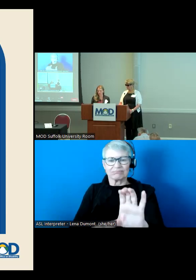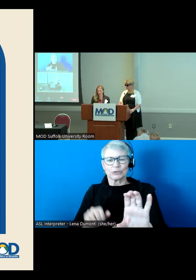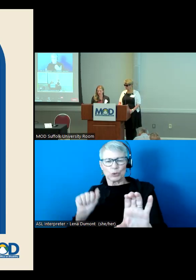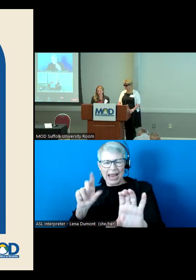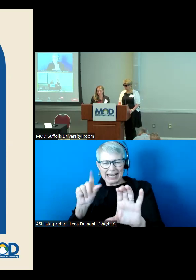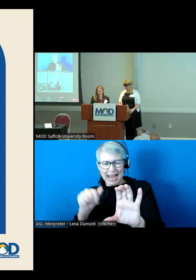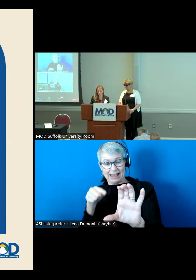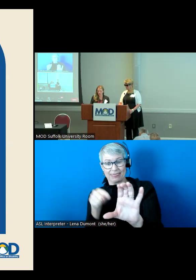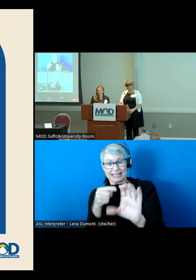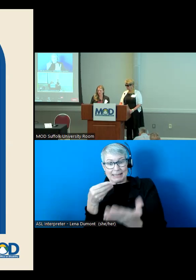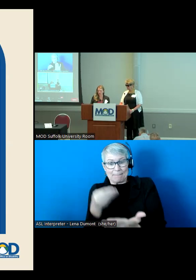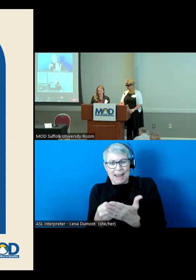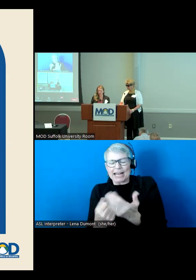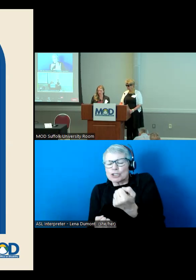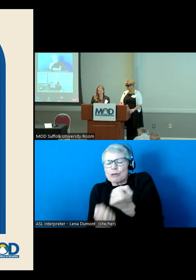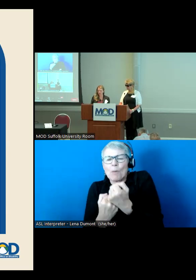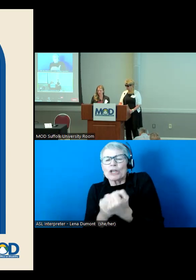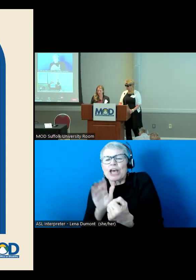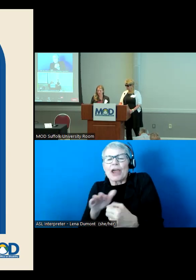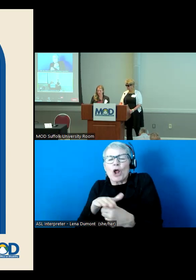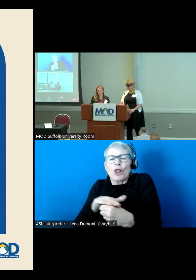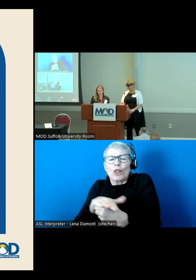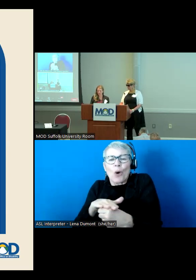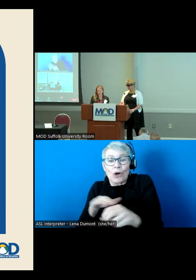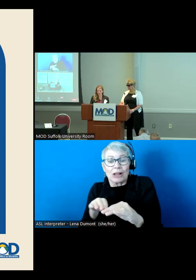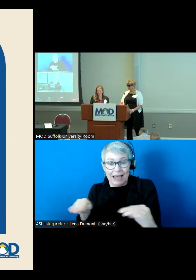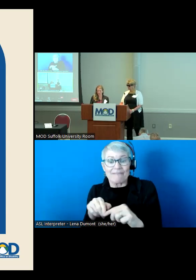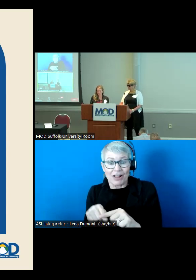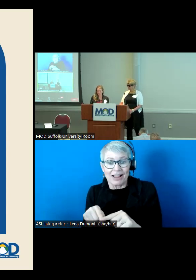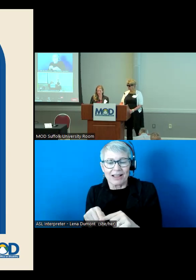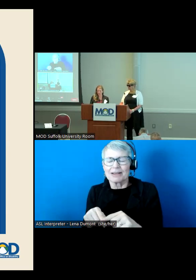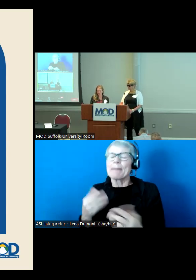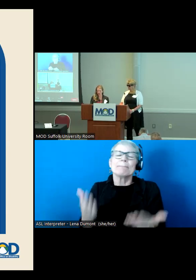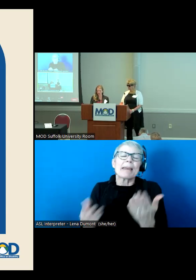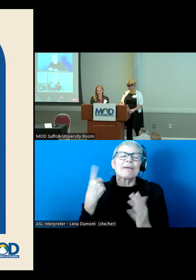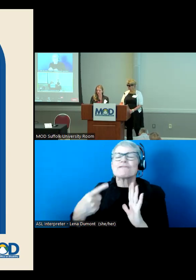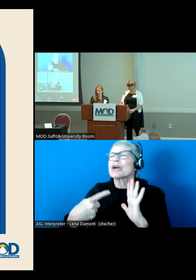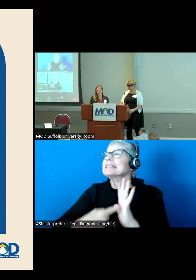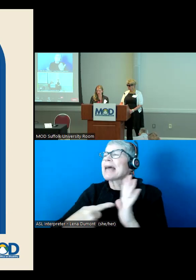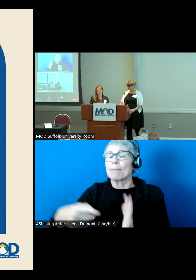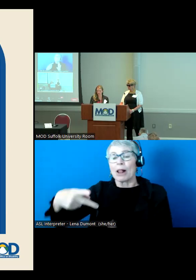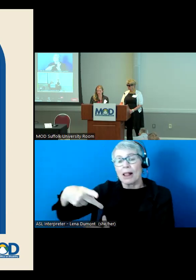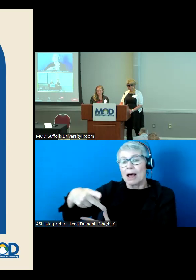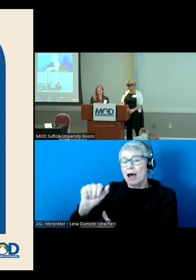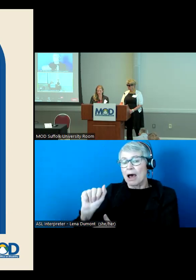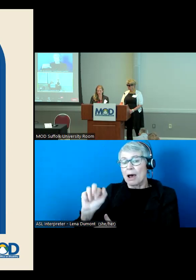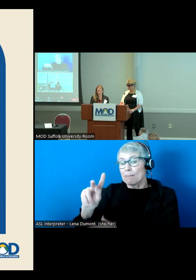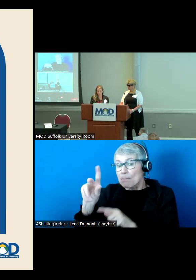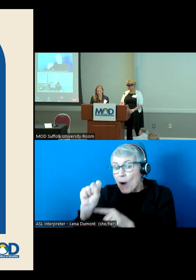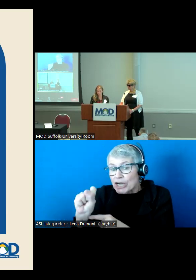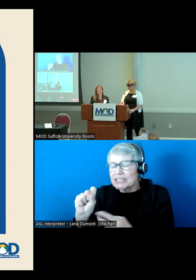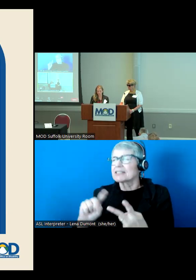local level. These funds went towards accessibility improvements at playgrounds, parks, historic government buildings, and